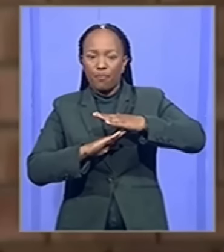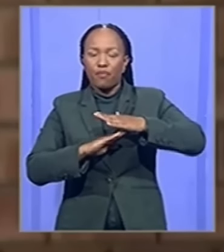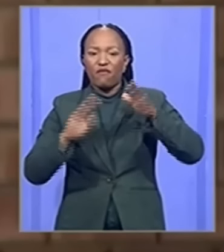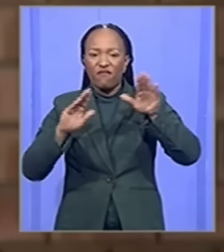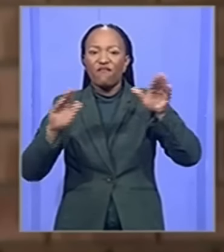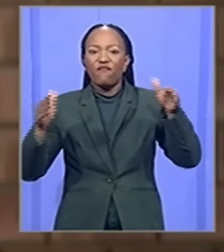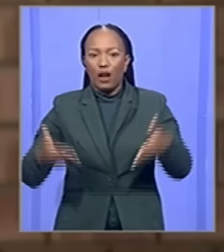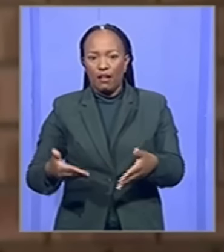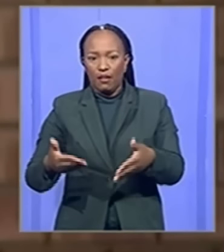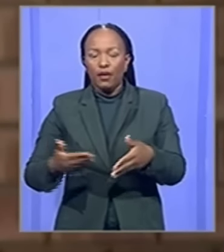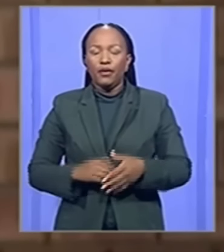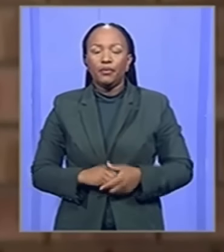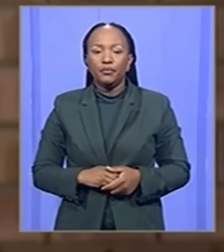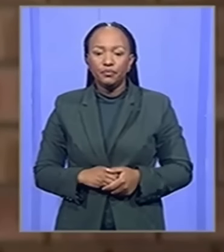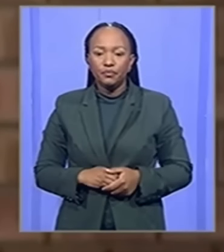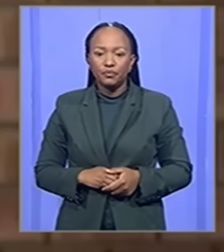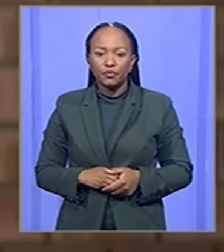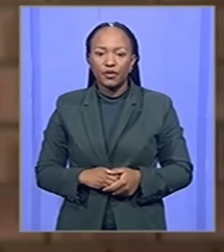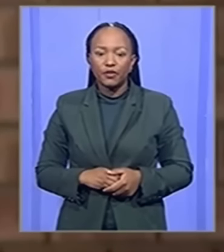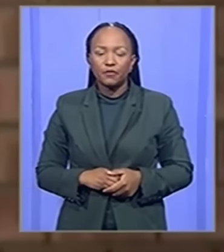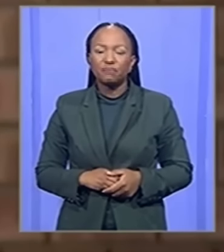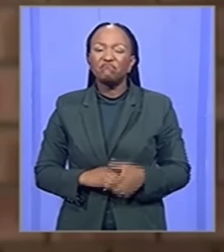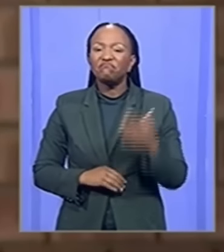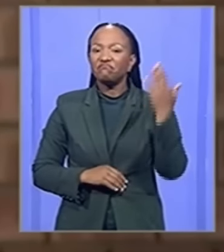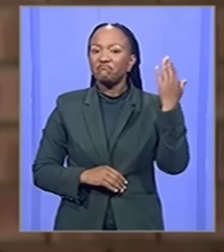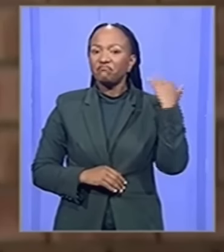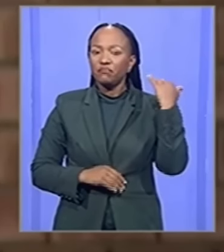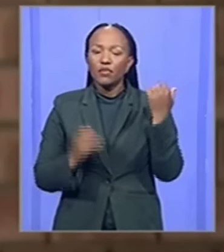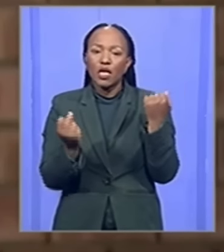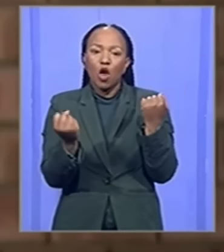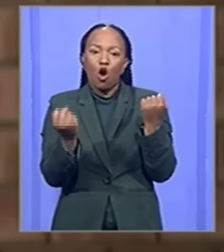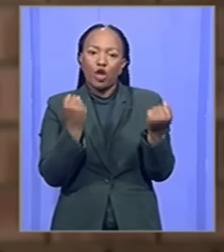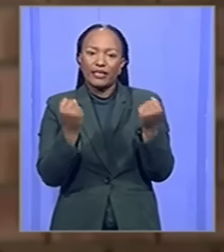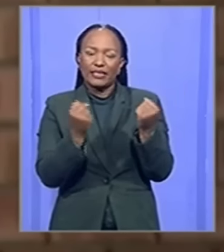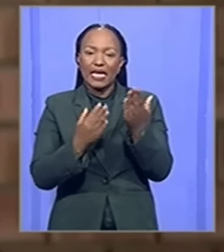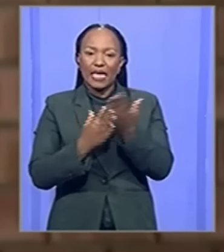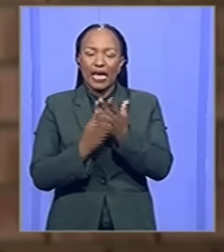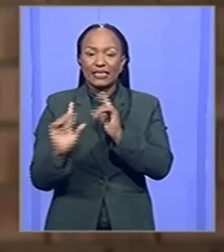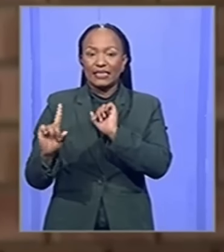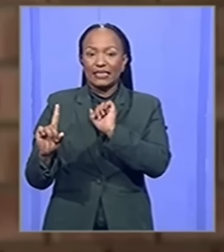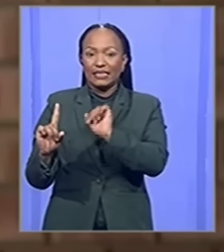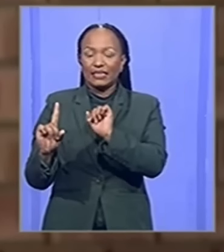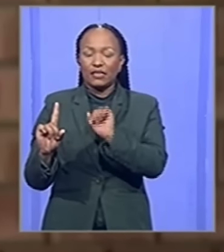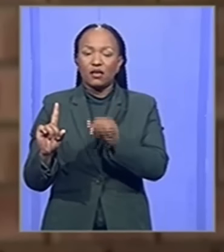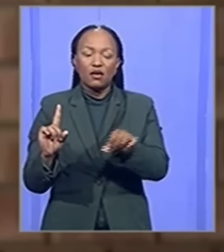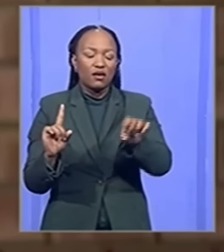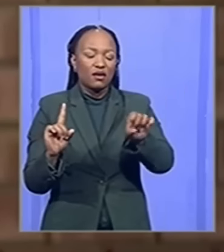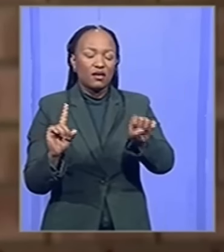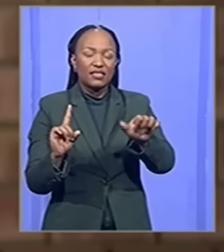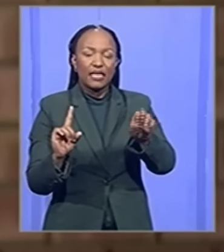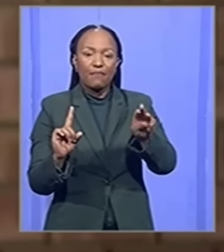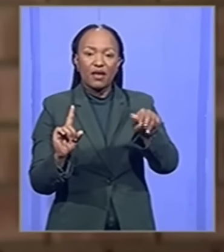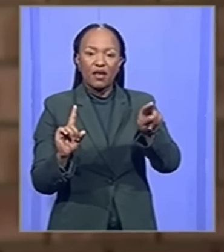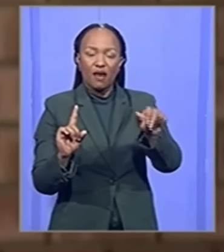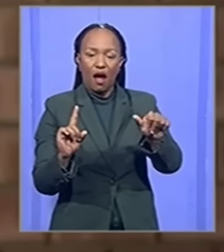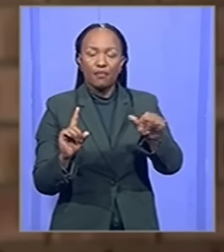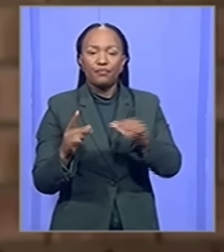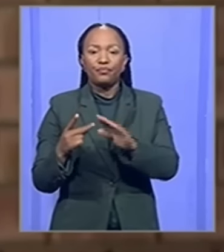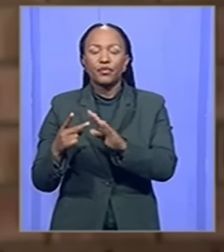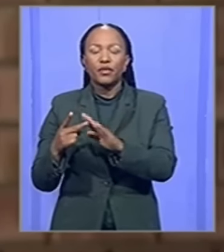on the court's very first case, the Seminole State versus Makwanyane,